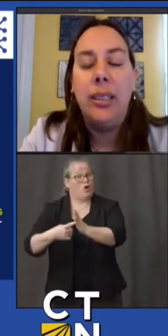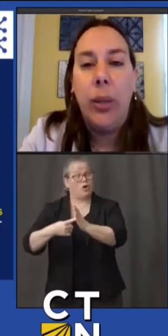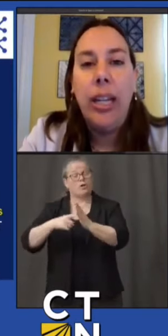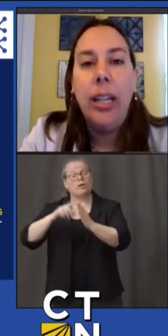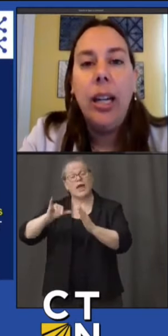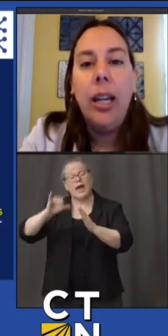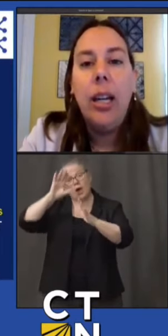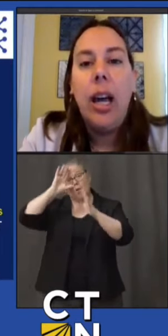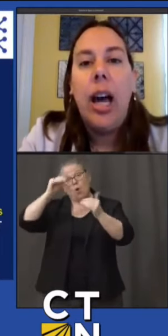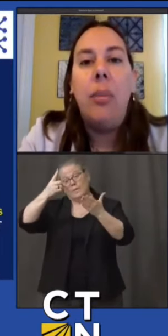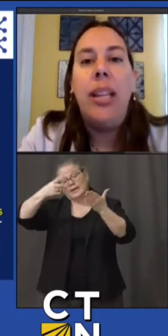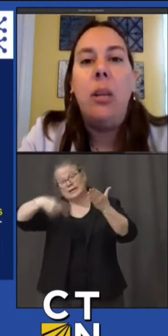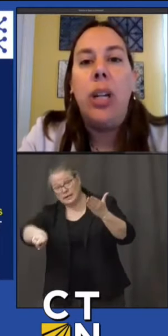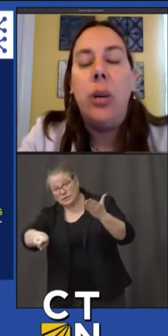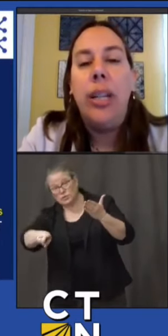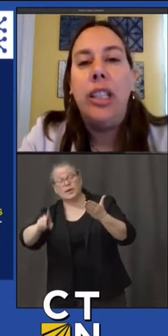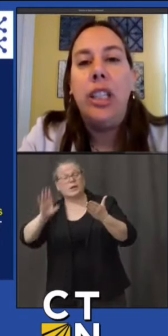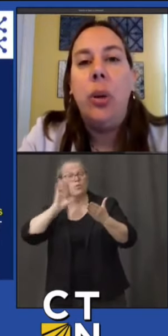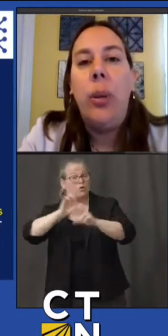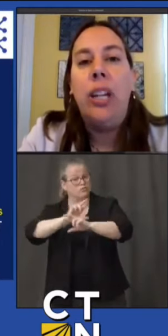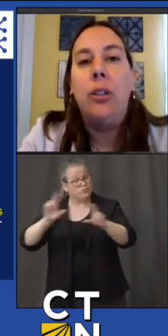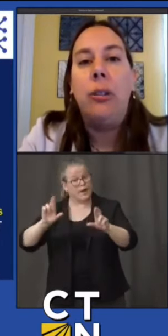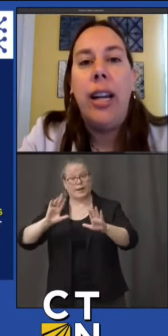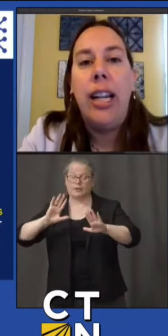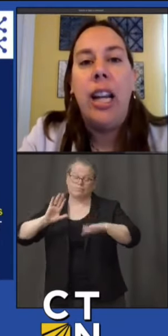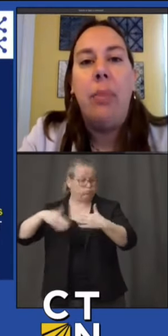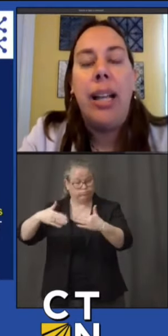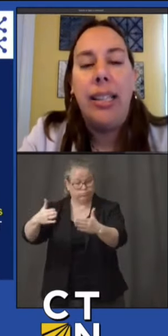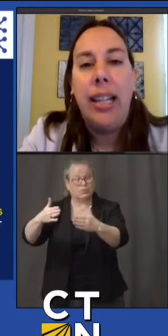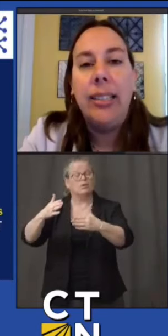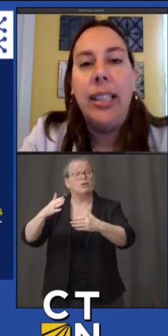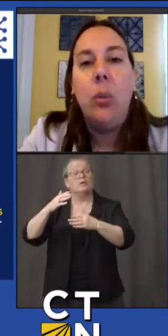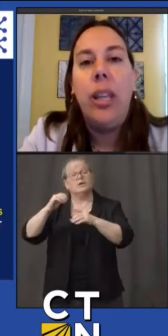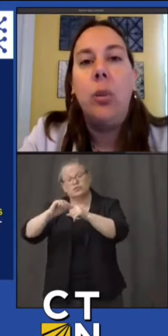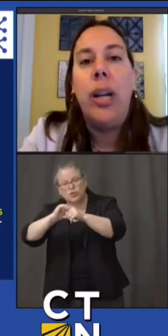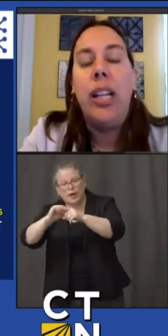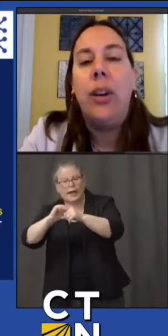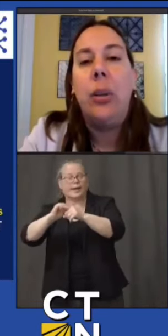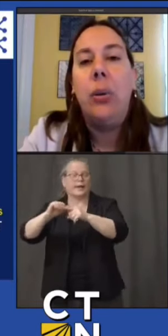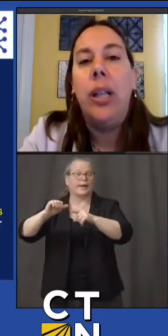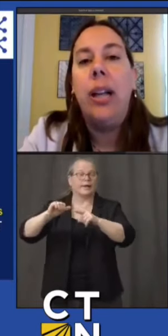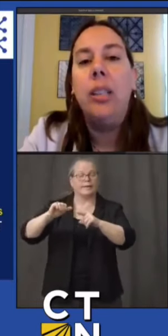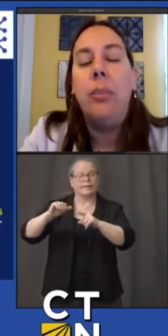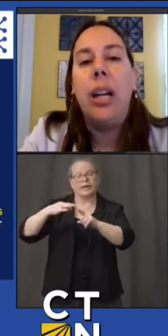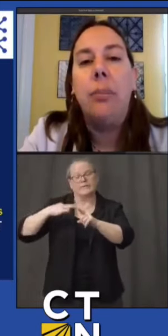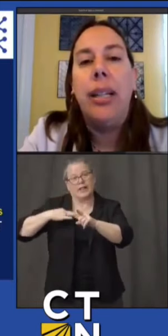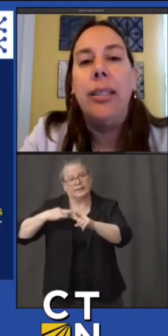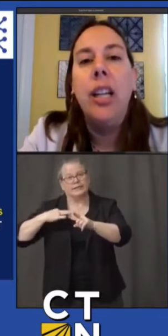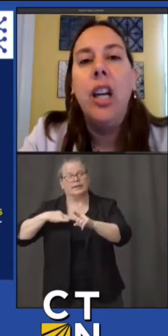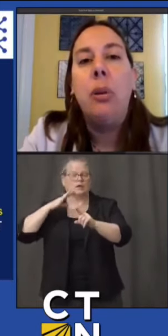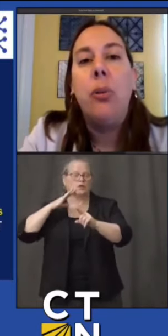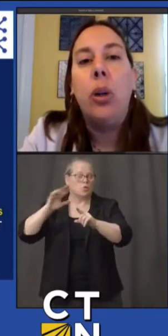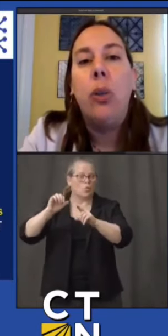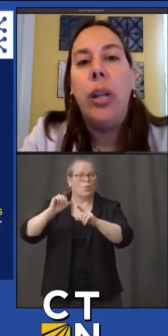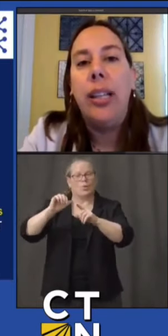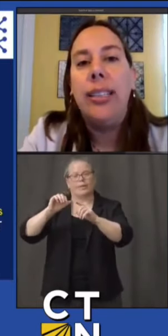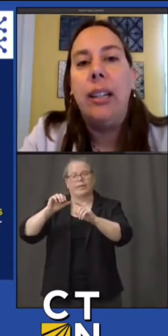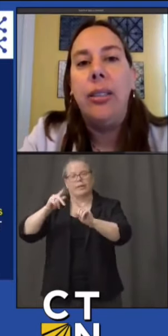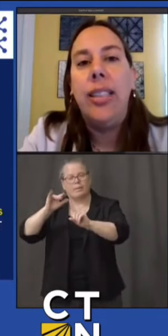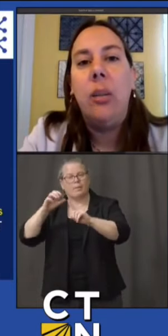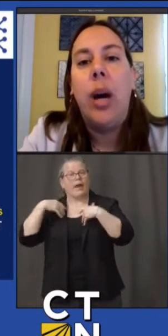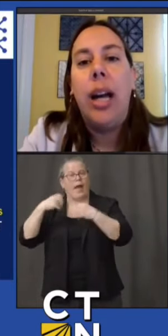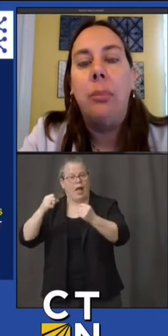next week. And then we're going to do a week of training and pilot testing with 20 of our local health departments before rolling this